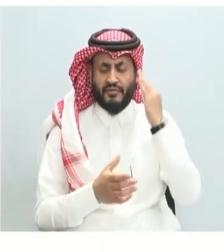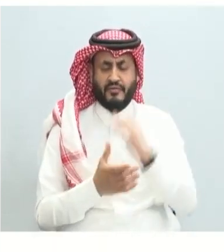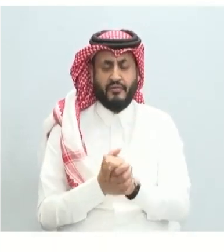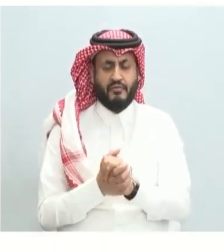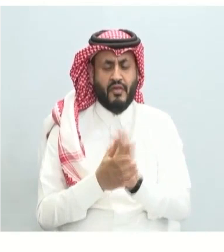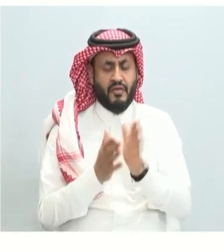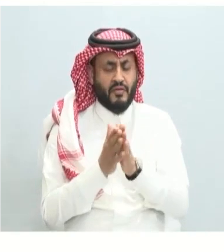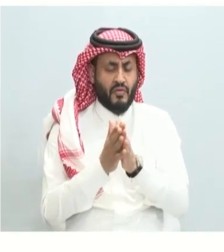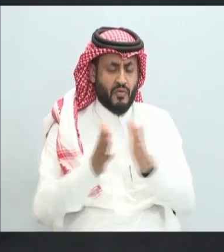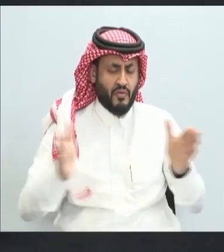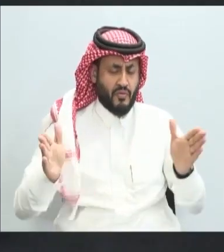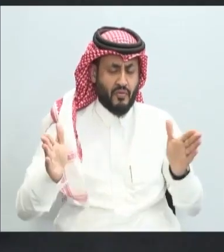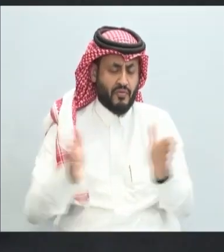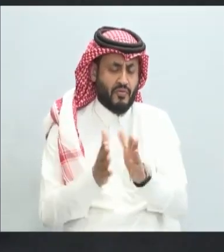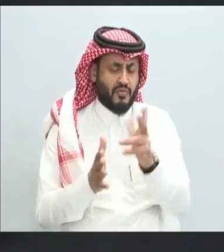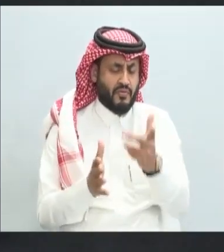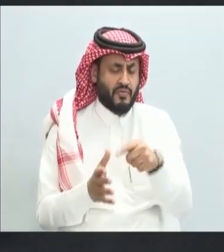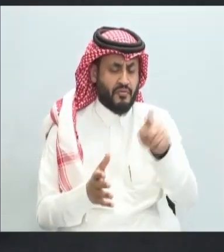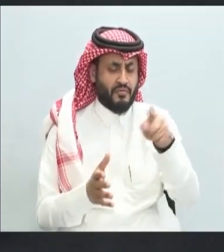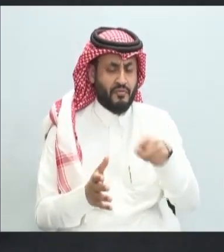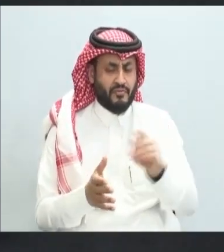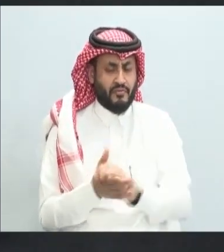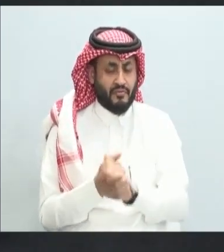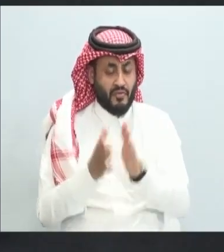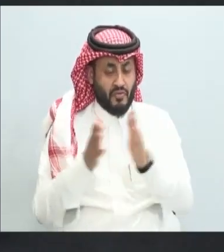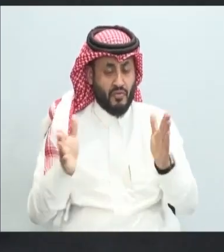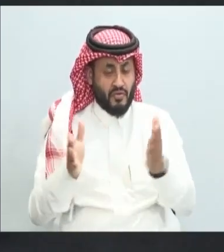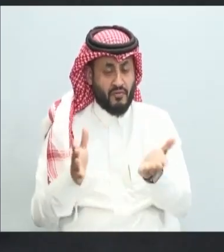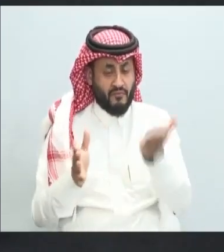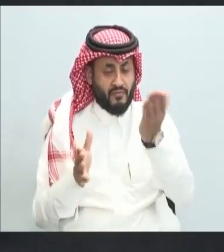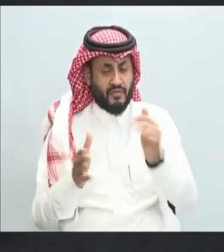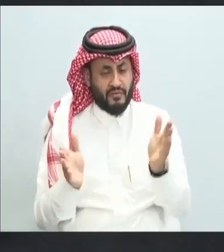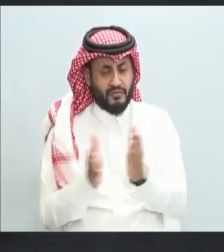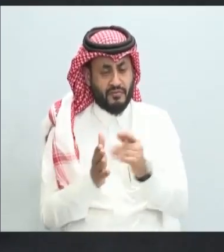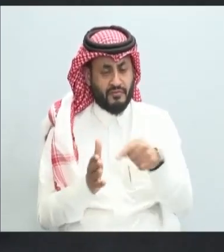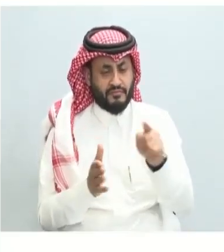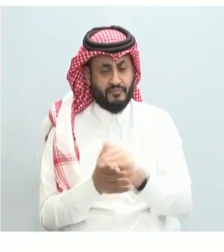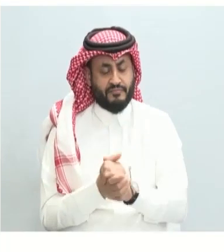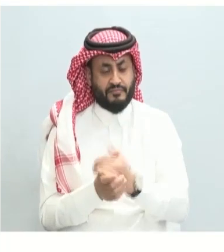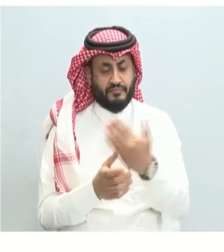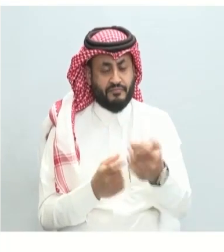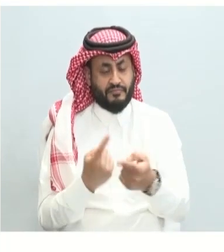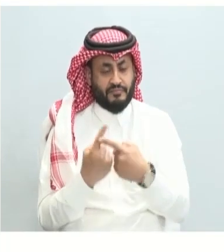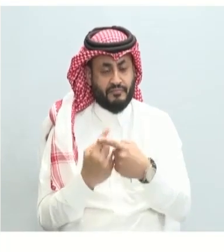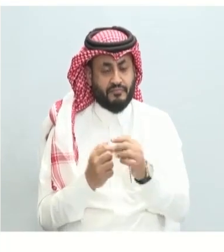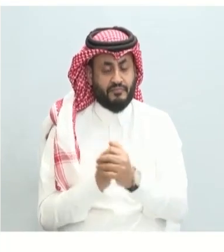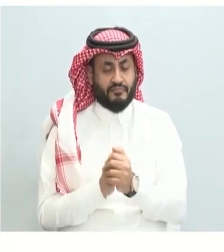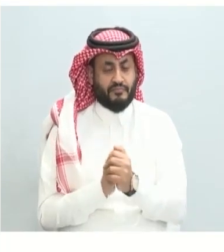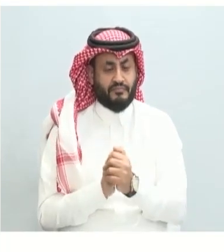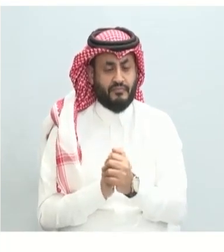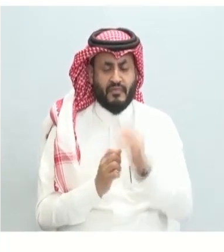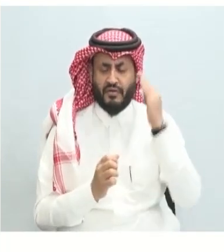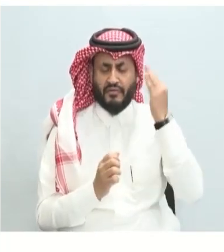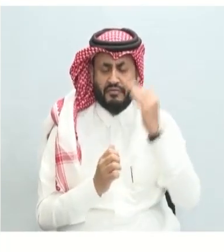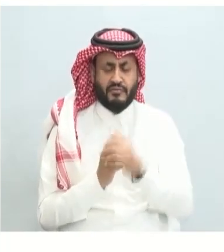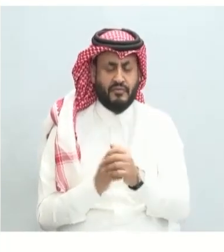check if the sound is long or short. So let's start with the first one. So here we